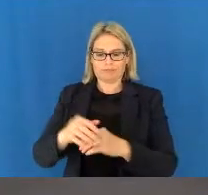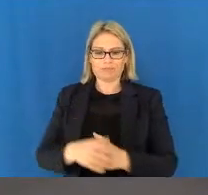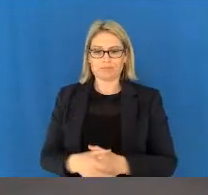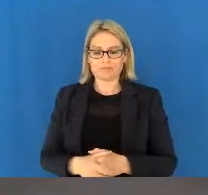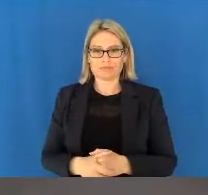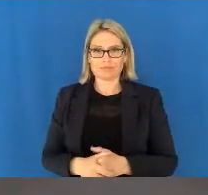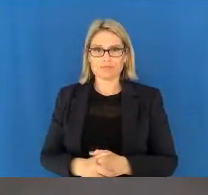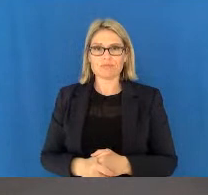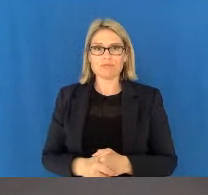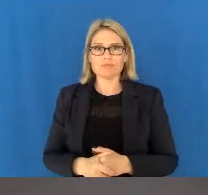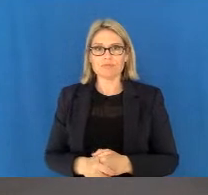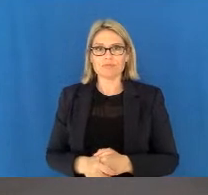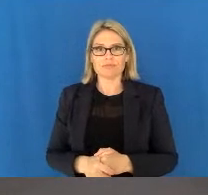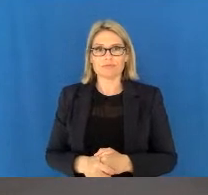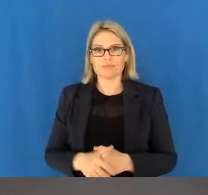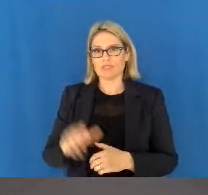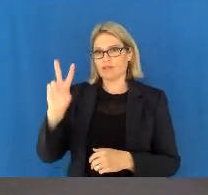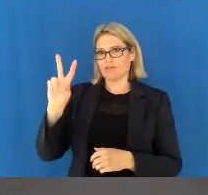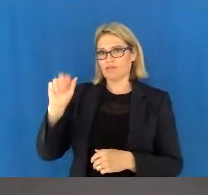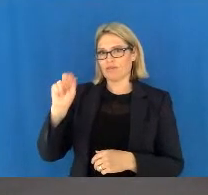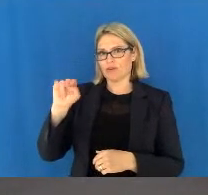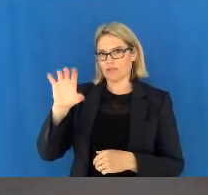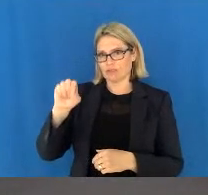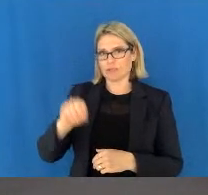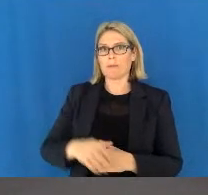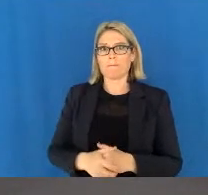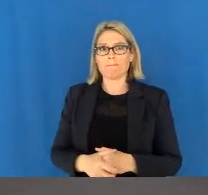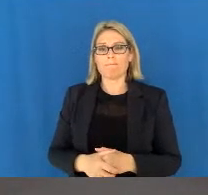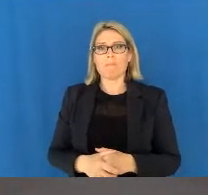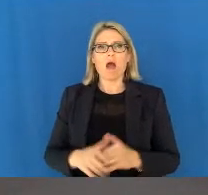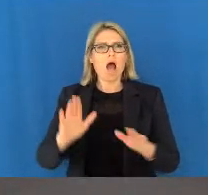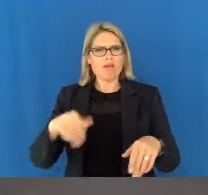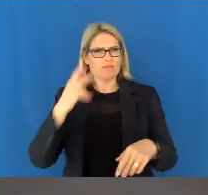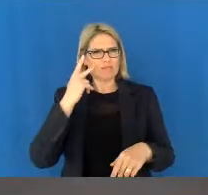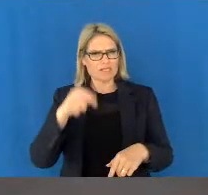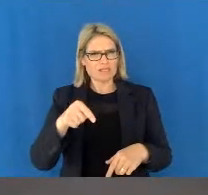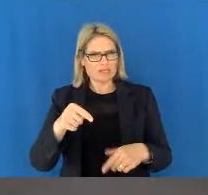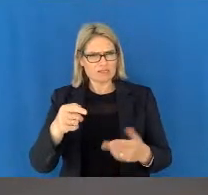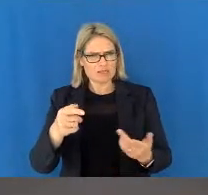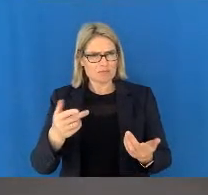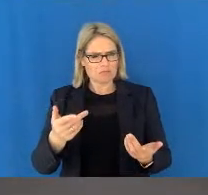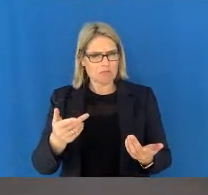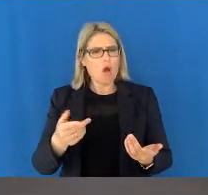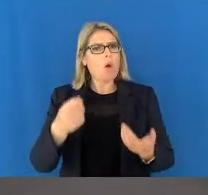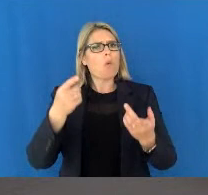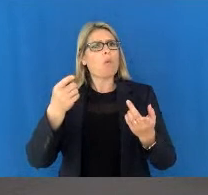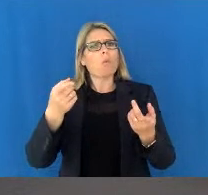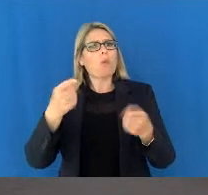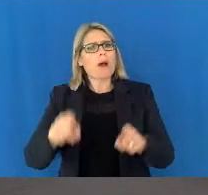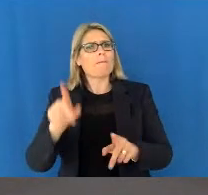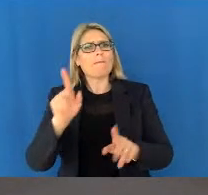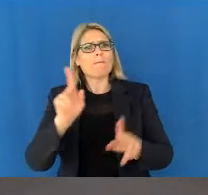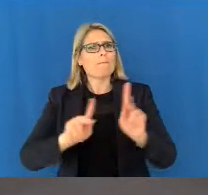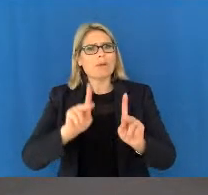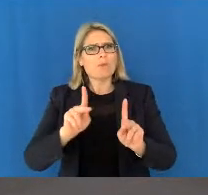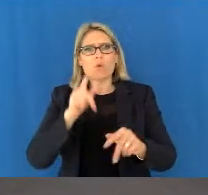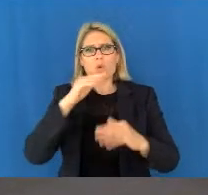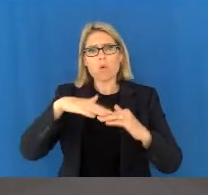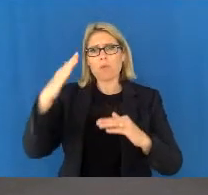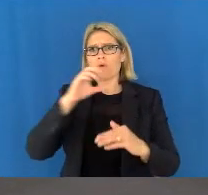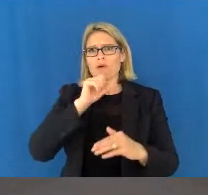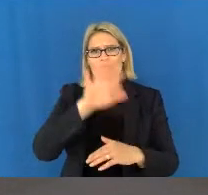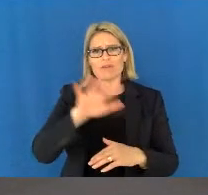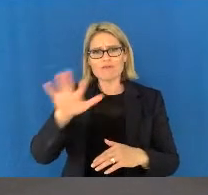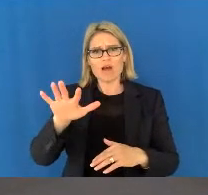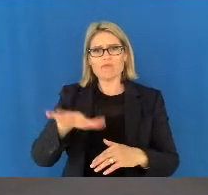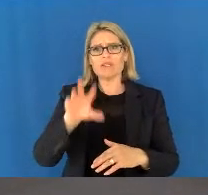Here's another question that came in. I haven't seen this one addressed. What happens to the people over 55,